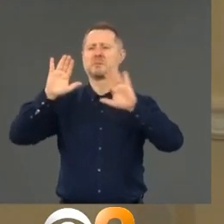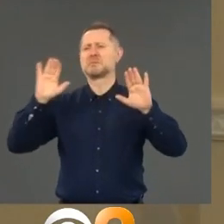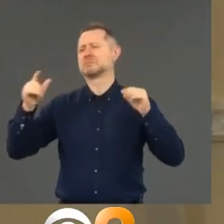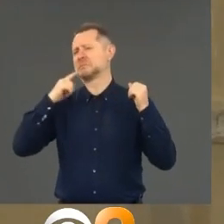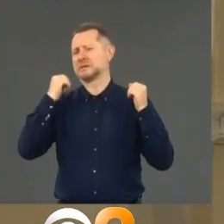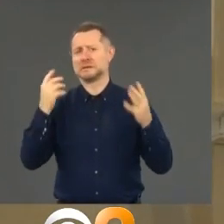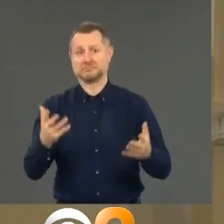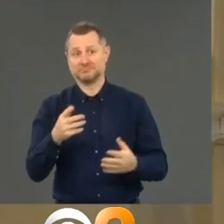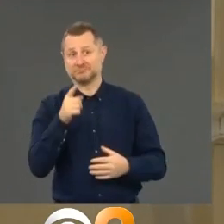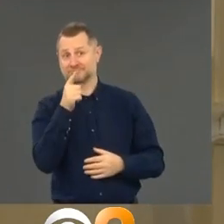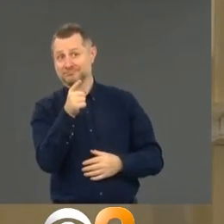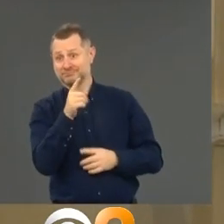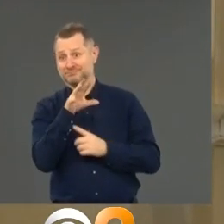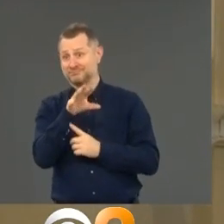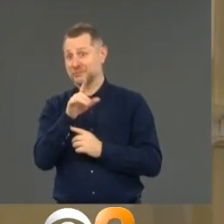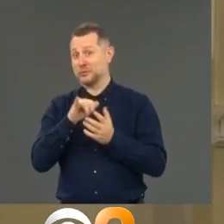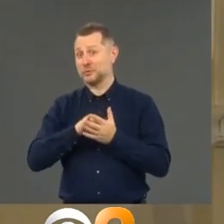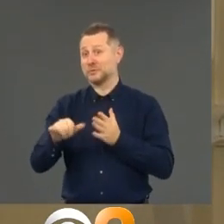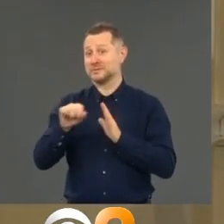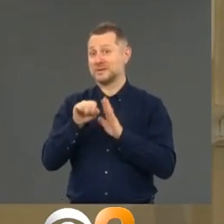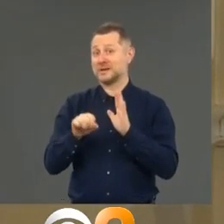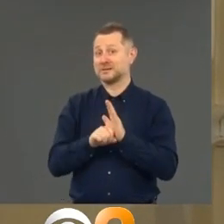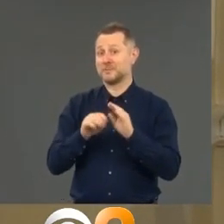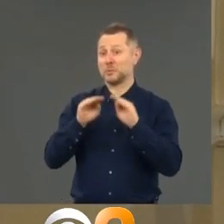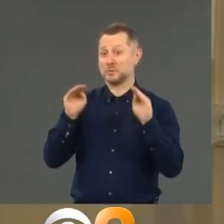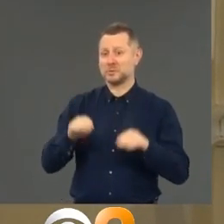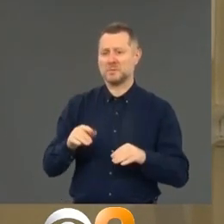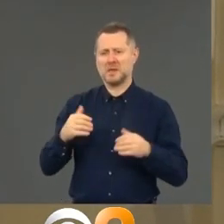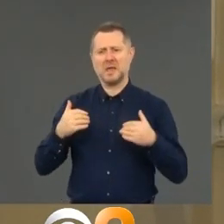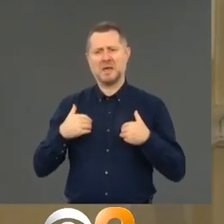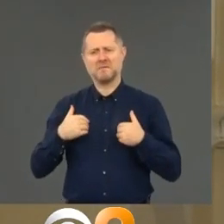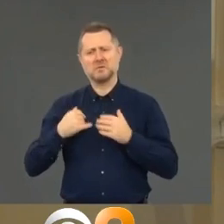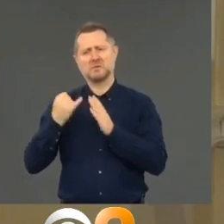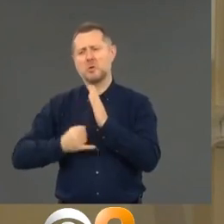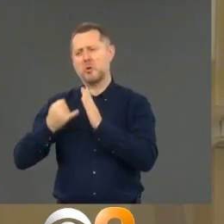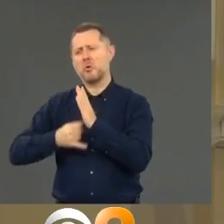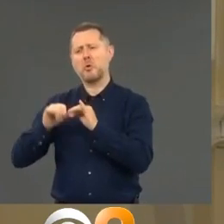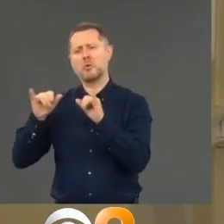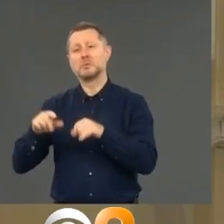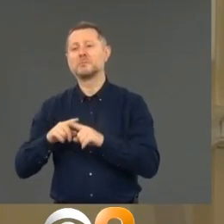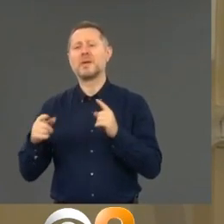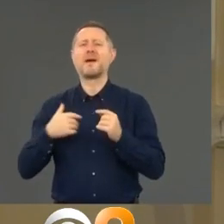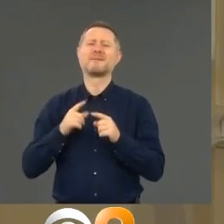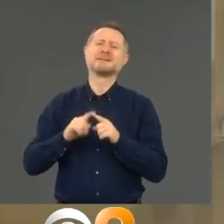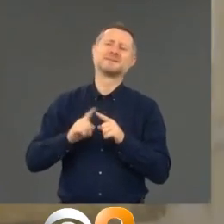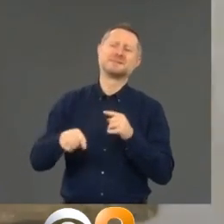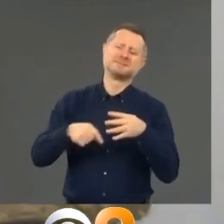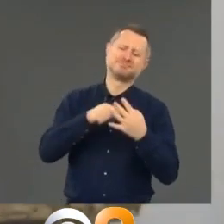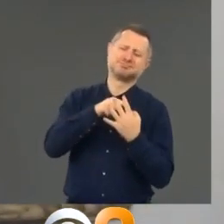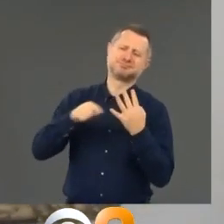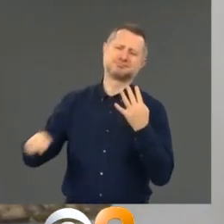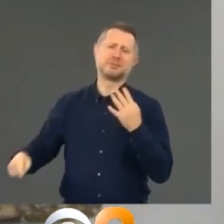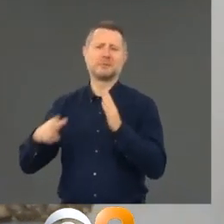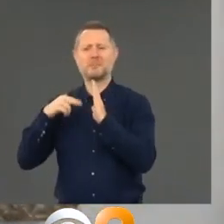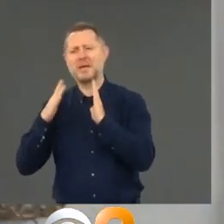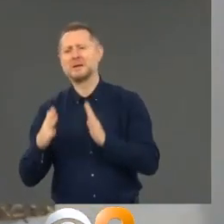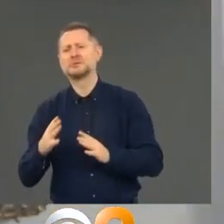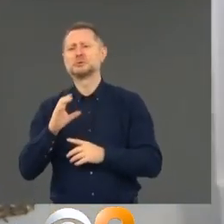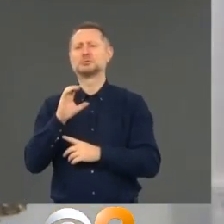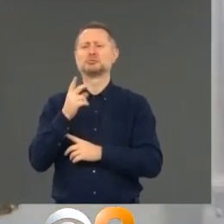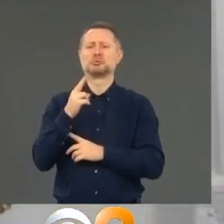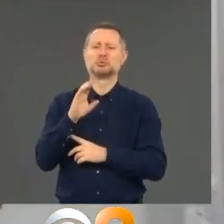New York State Museum provides art, but we have pieces by Durand here, by Frederick Church, and it's